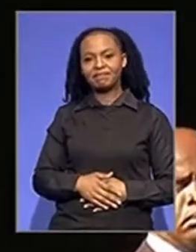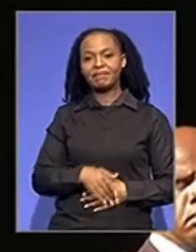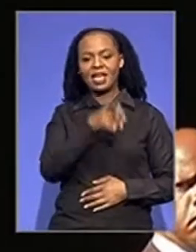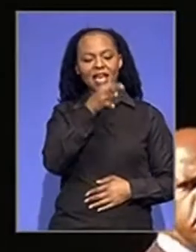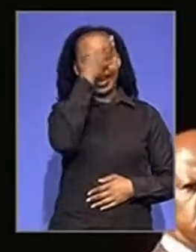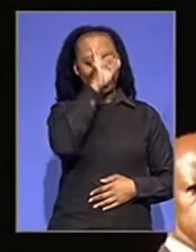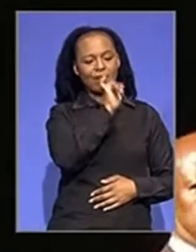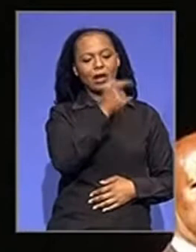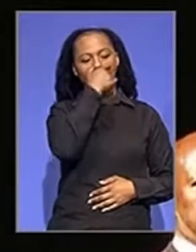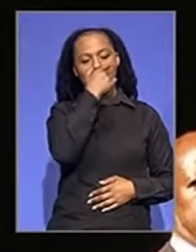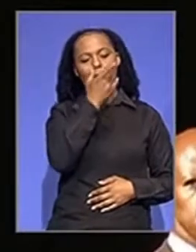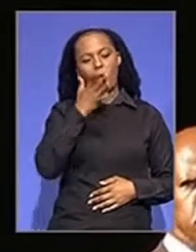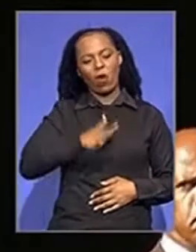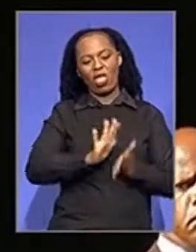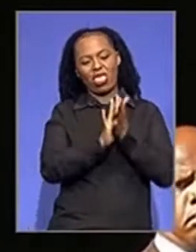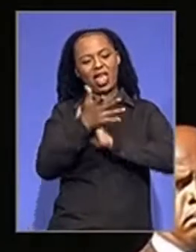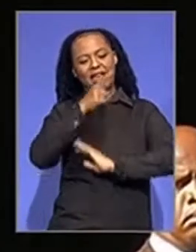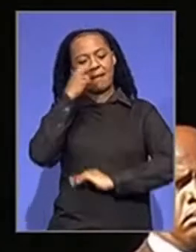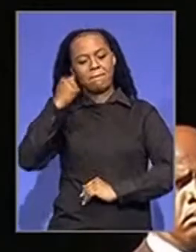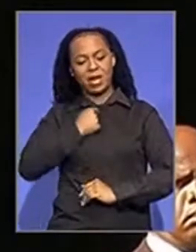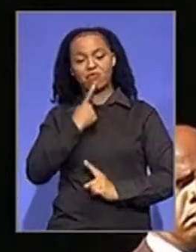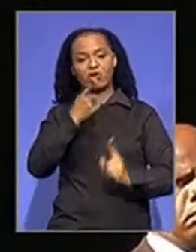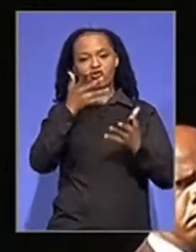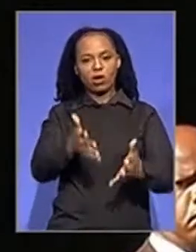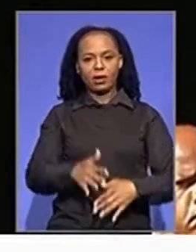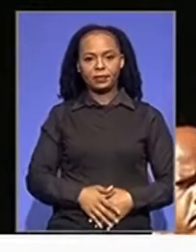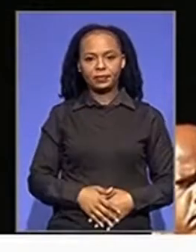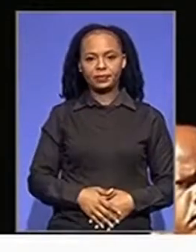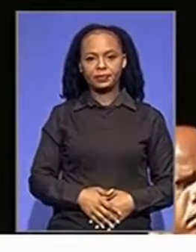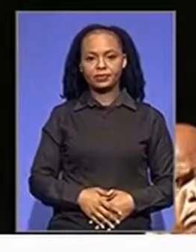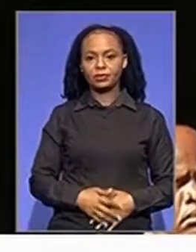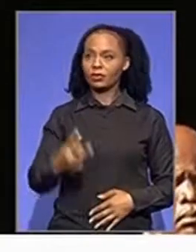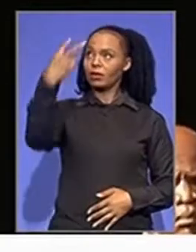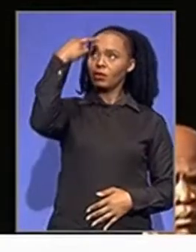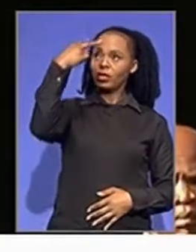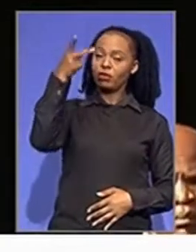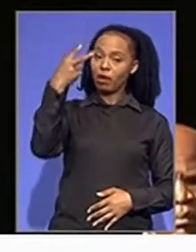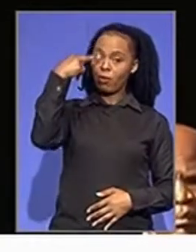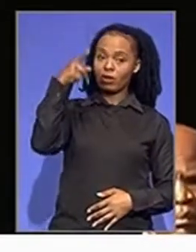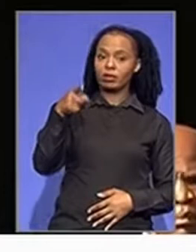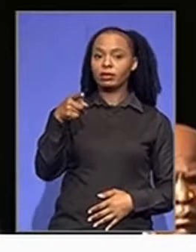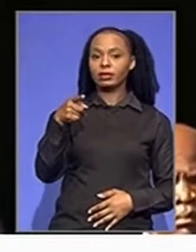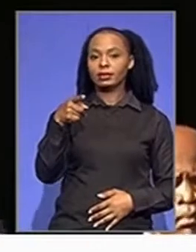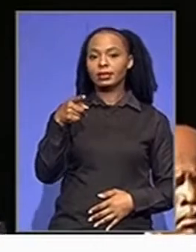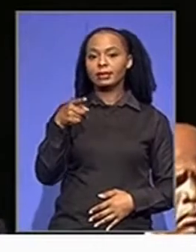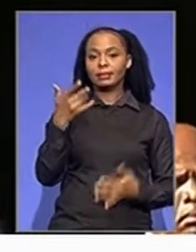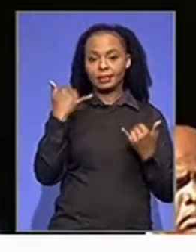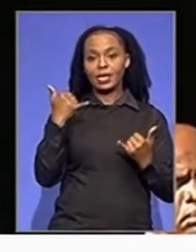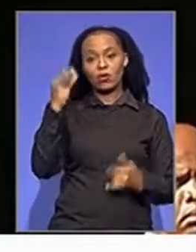Ramaphosa. Bilapha enkantolo bebonda isikhathi sami sokuya